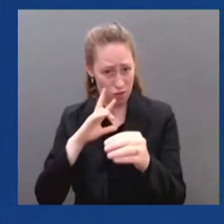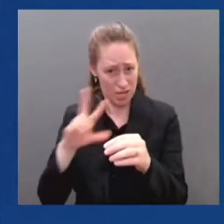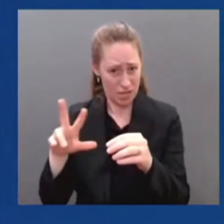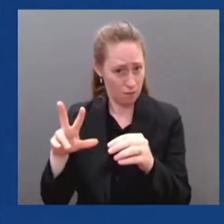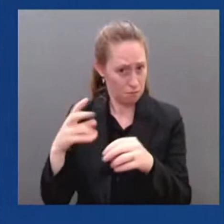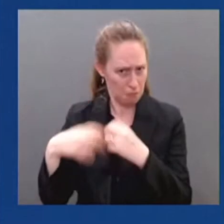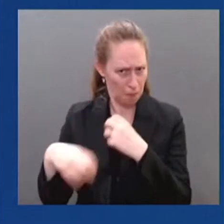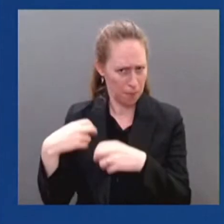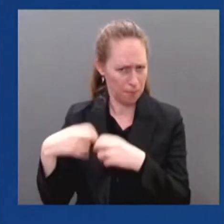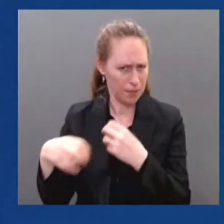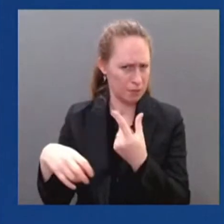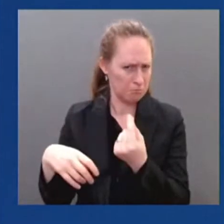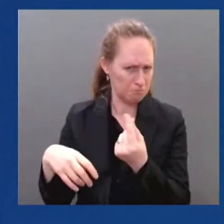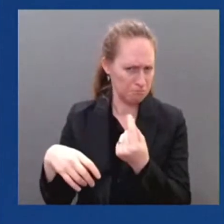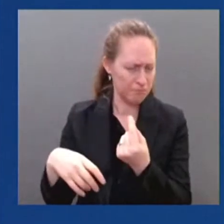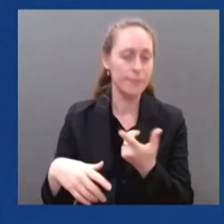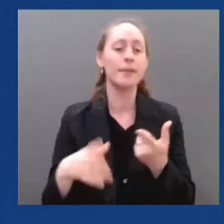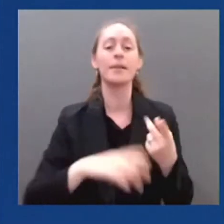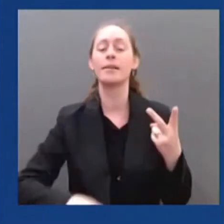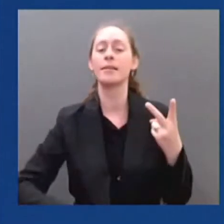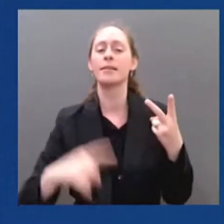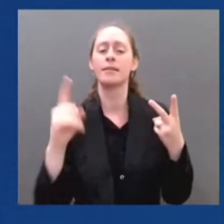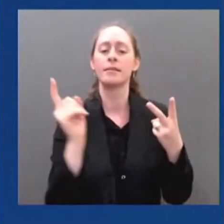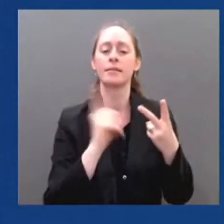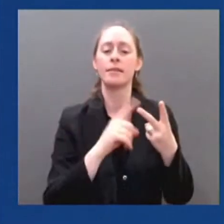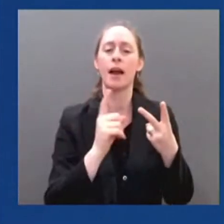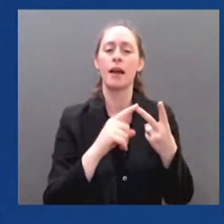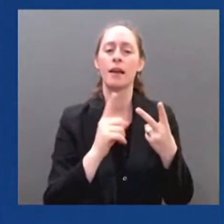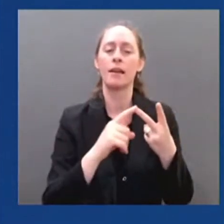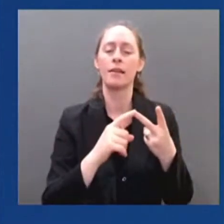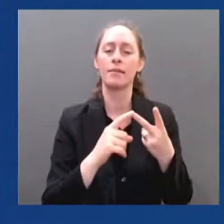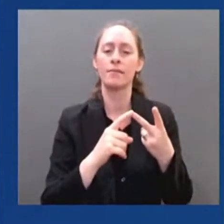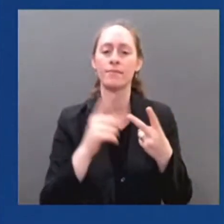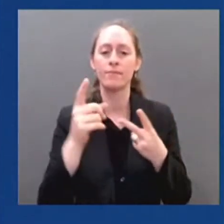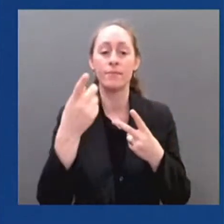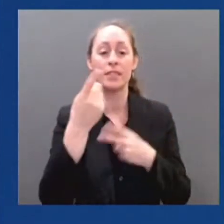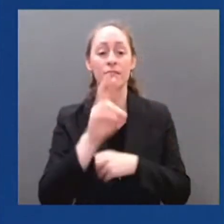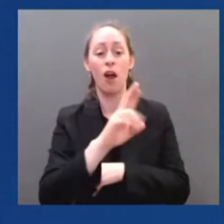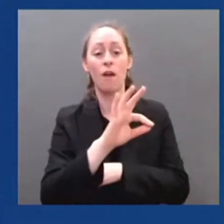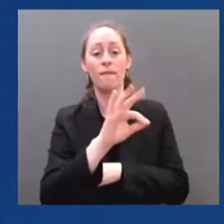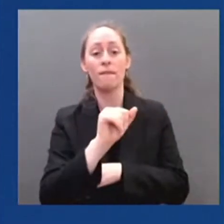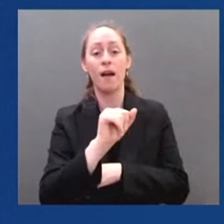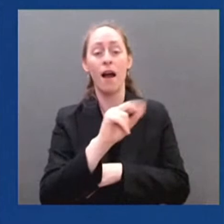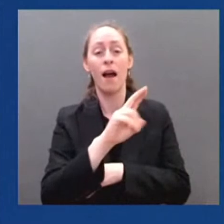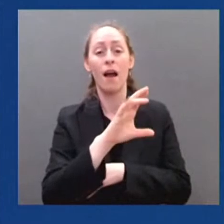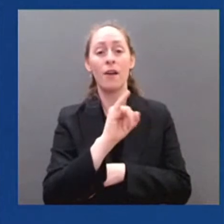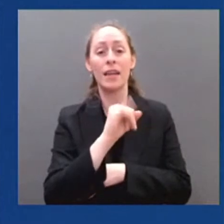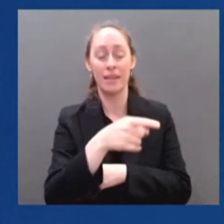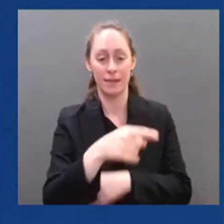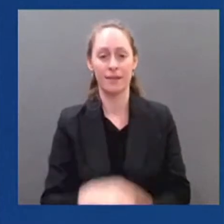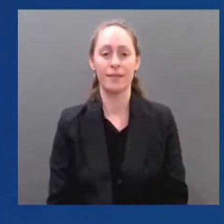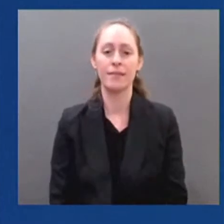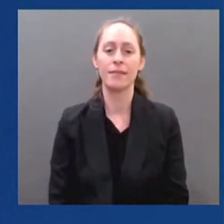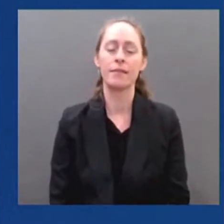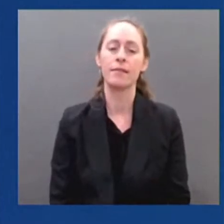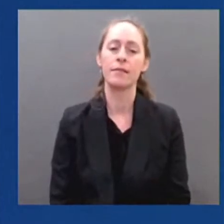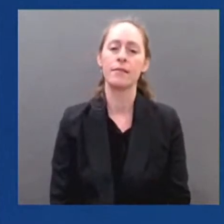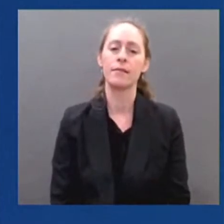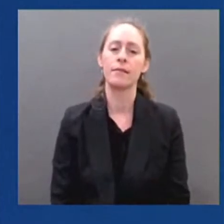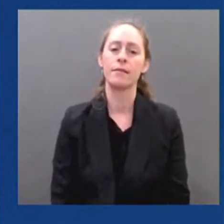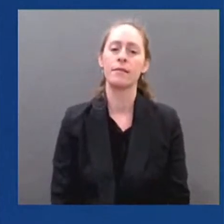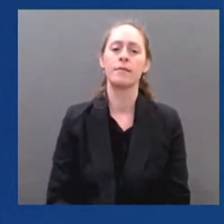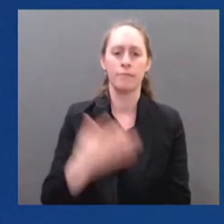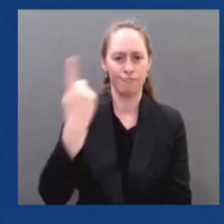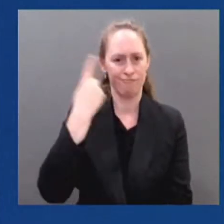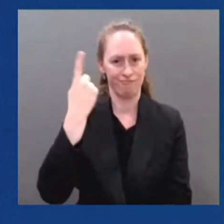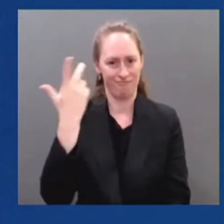then for Dr. Fauci. Dr. Fauci, I think a lot of Americans are just wondering how you're feeling and what your experience with COVID